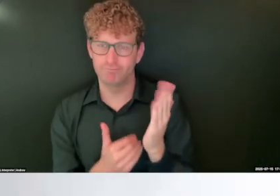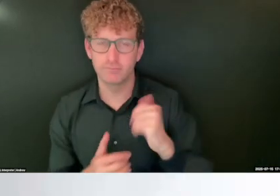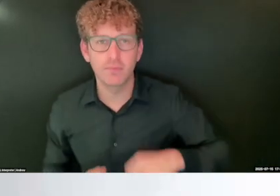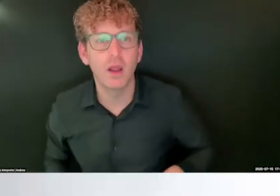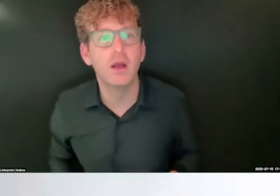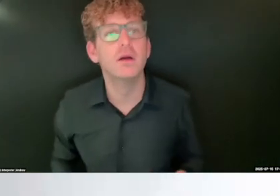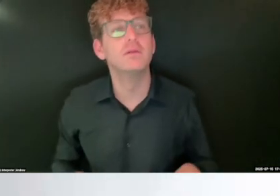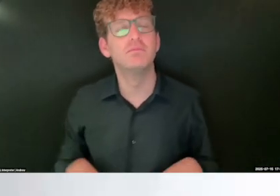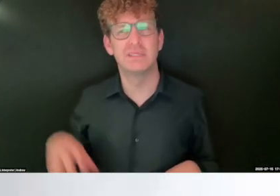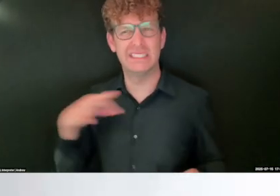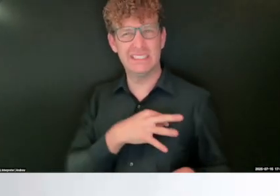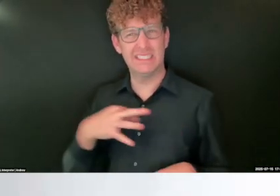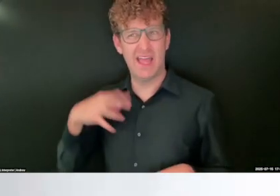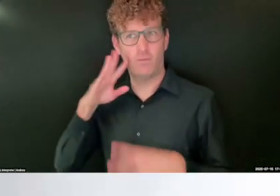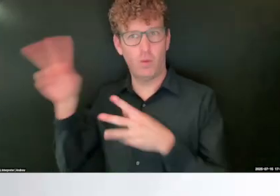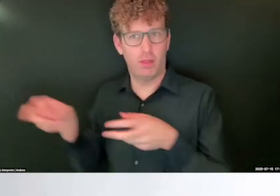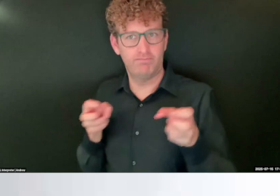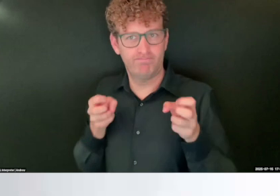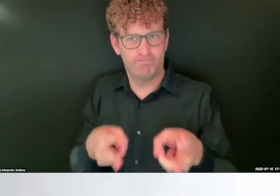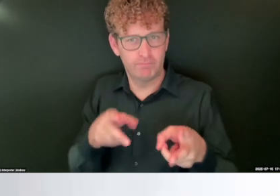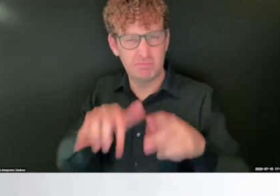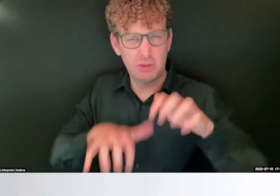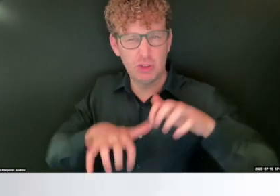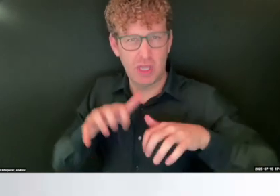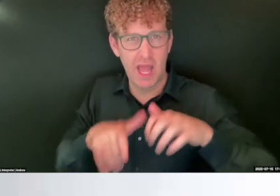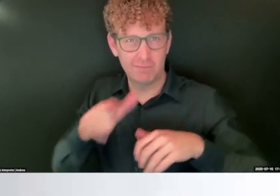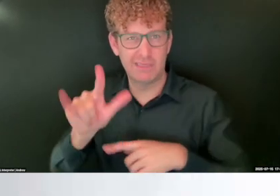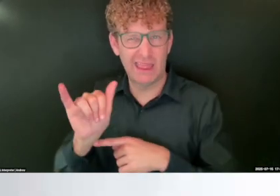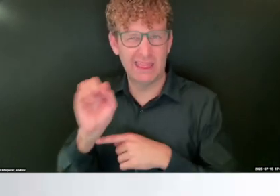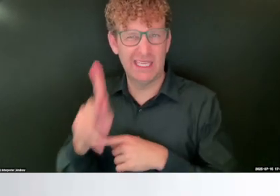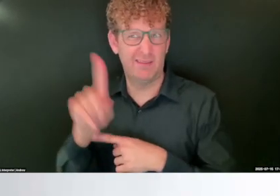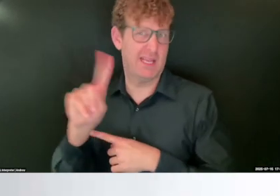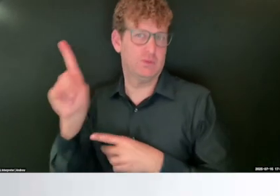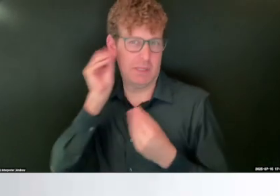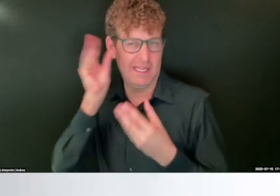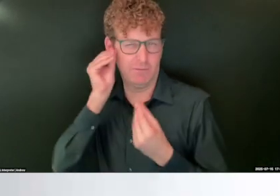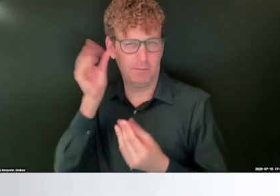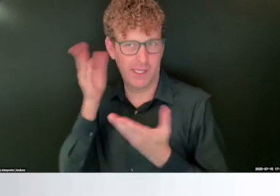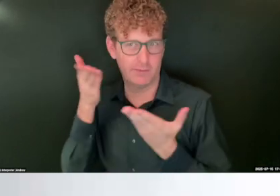where this information can be found. Next slide, please.